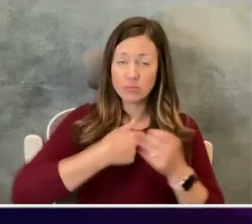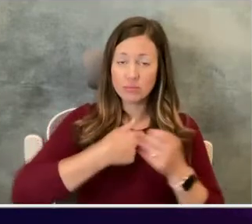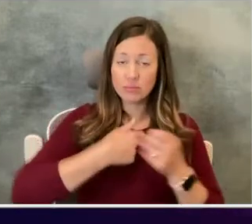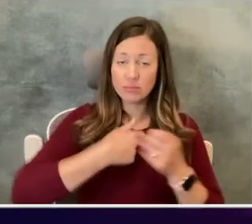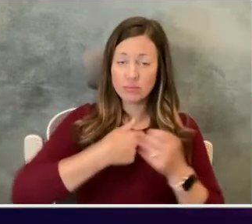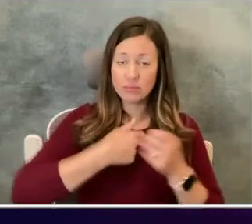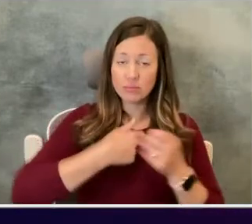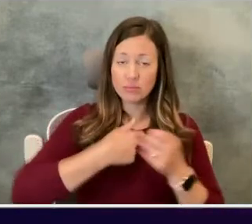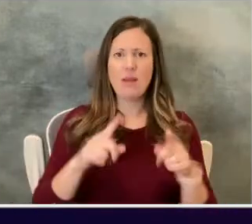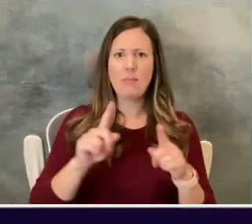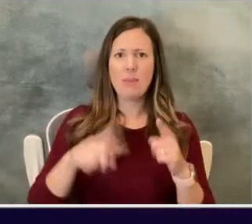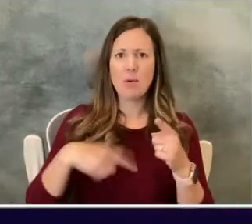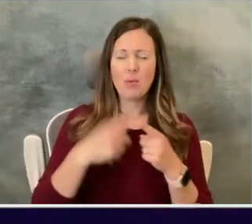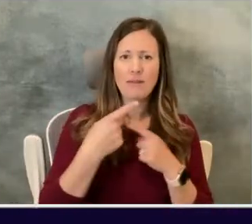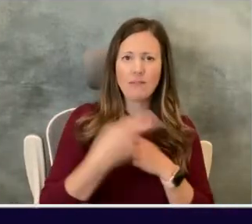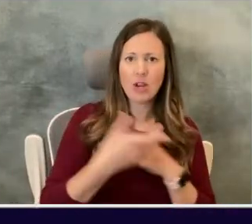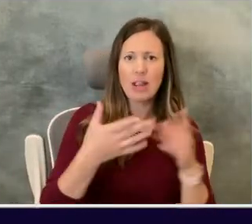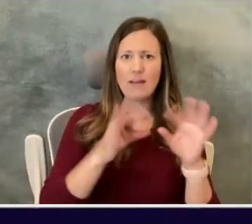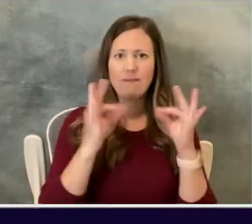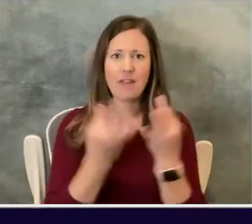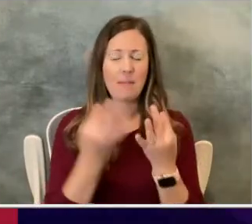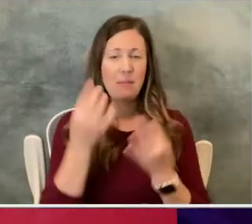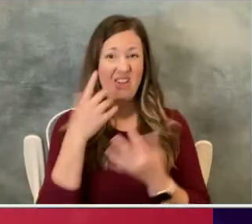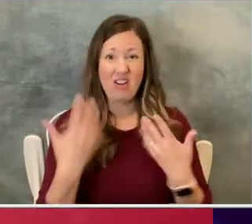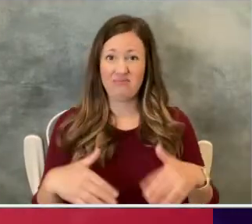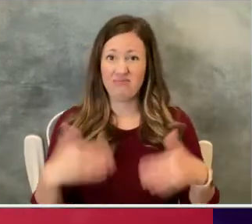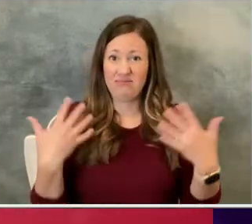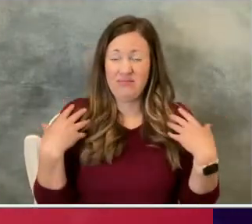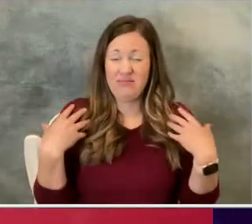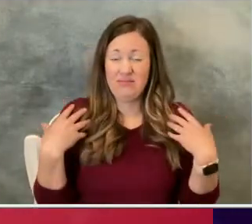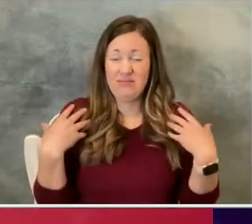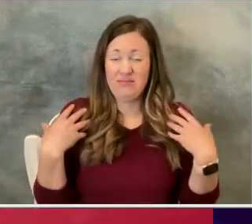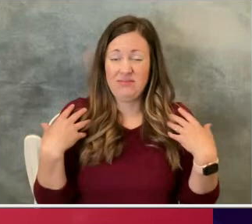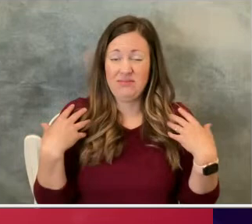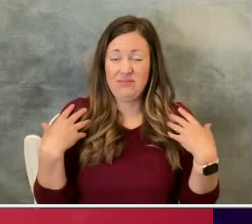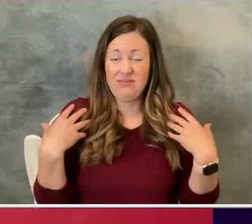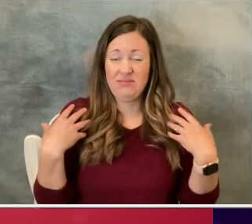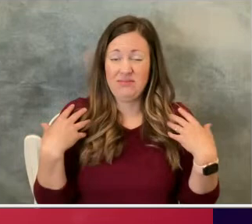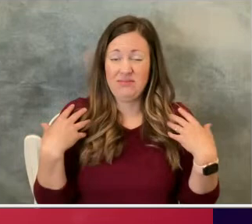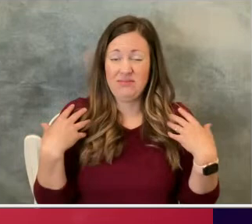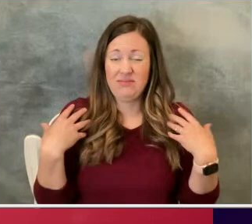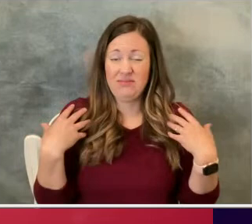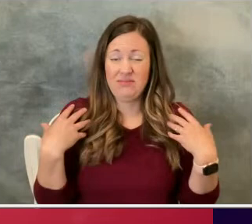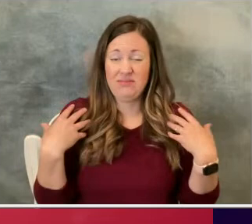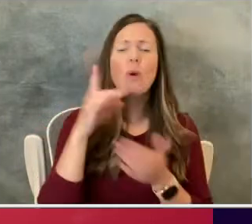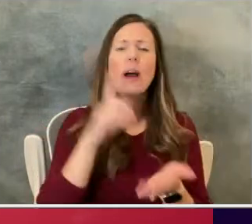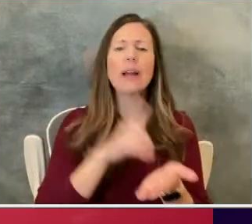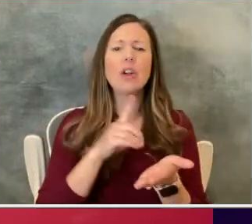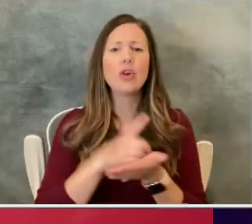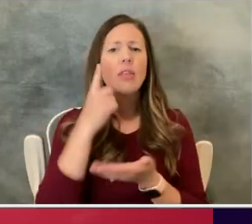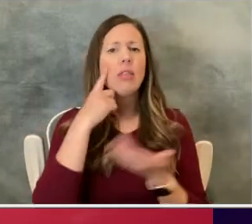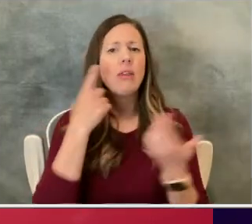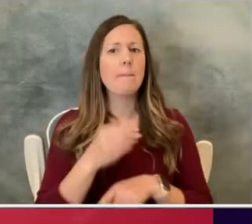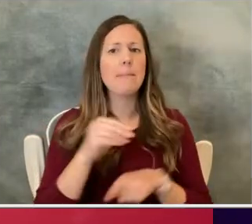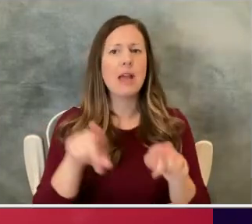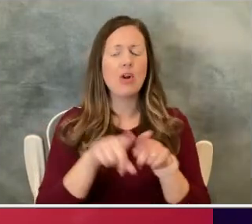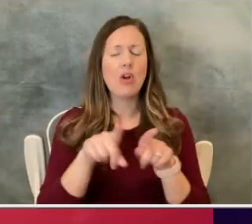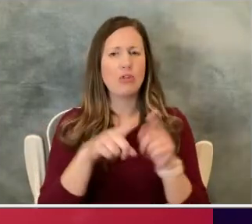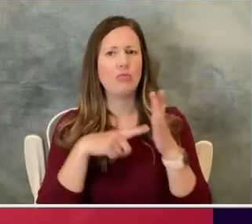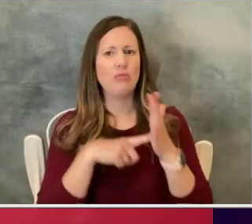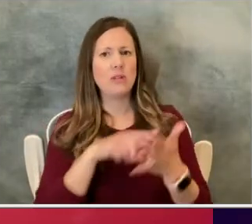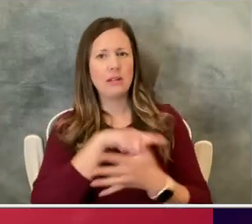his family thought he was the picture of health. We'll explain the diagnosis, why doctors think it happened, and the signs to look out for in